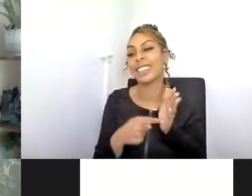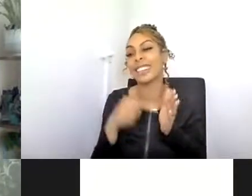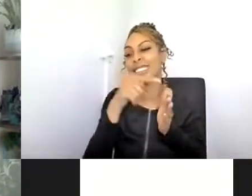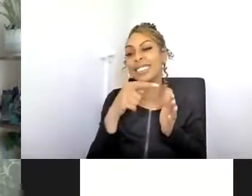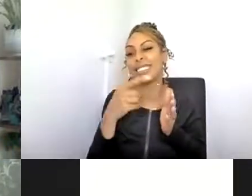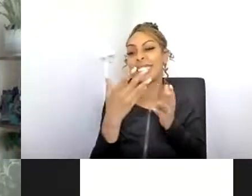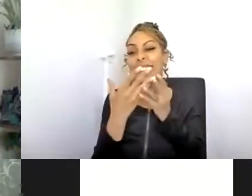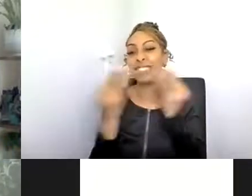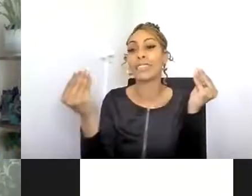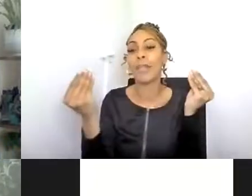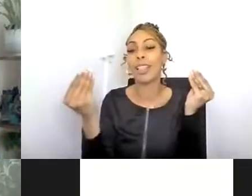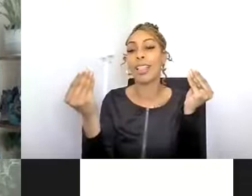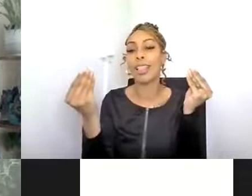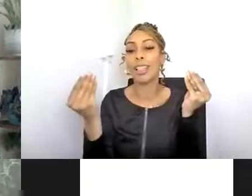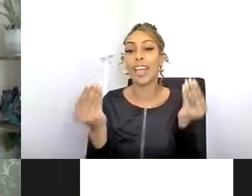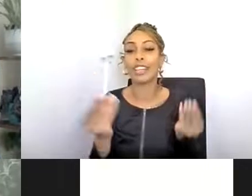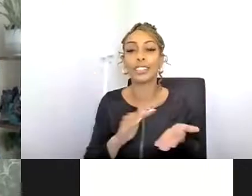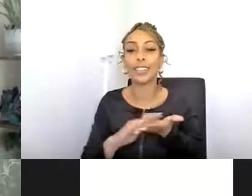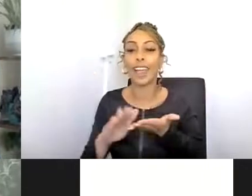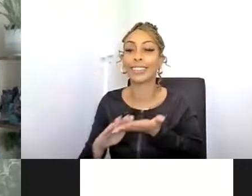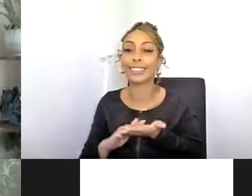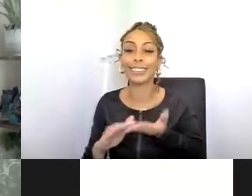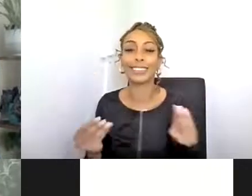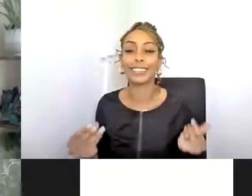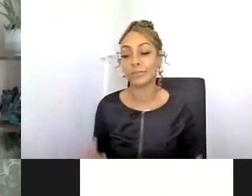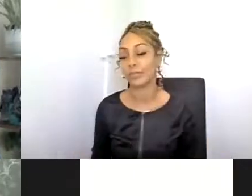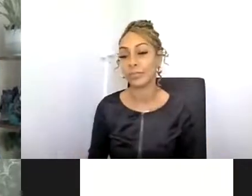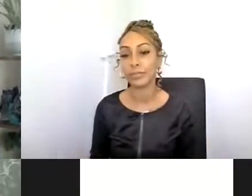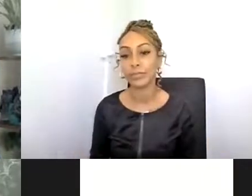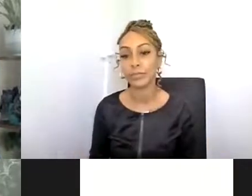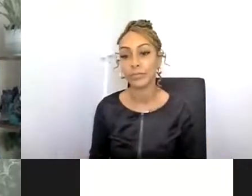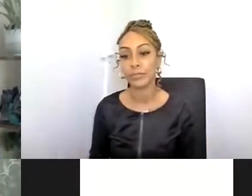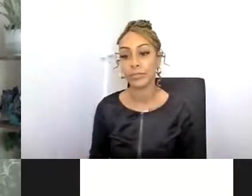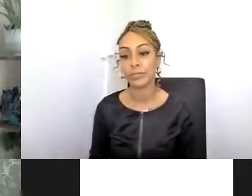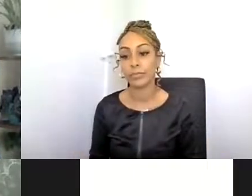Invisible Dust as part of Unnatural Histories that was showing at the Herbert Art Gallery.